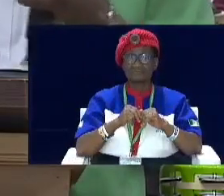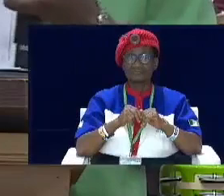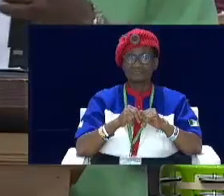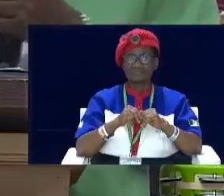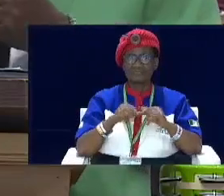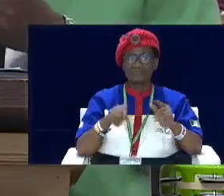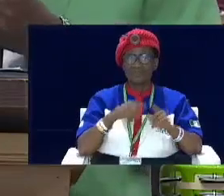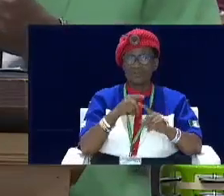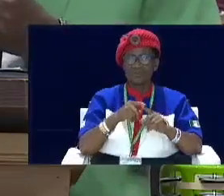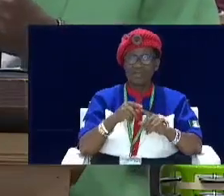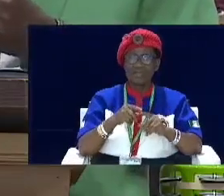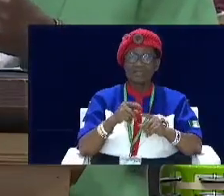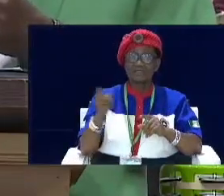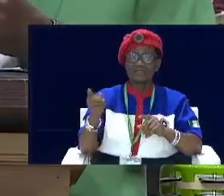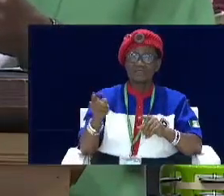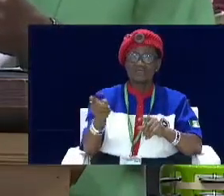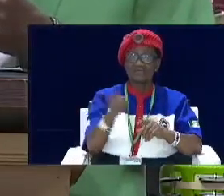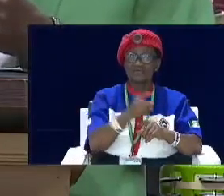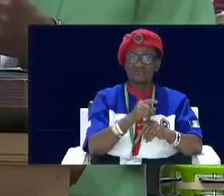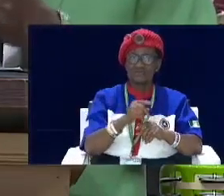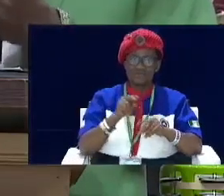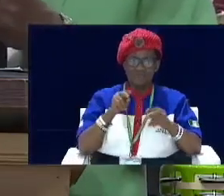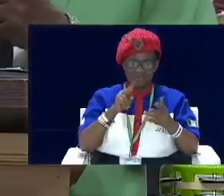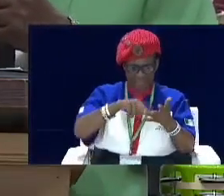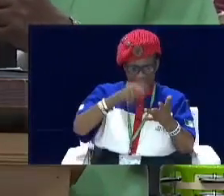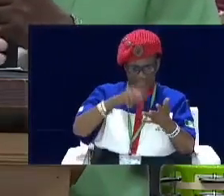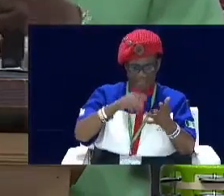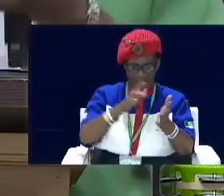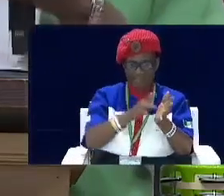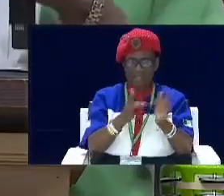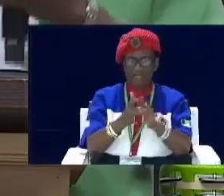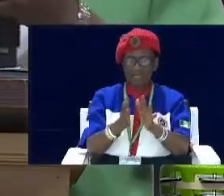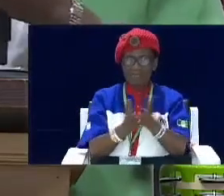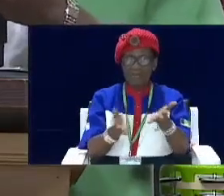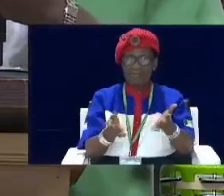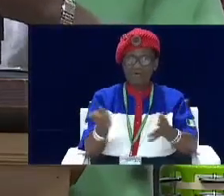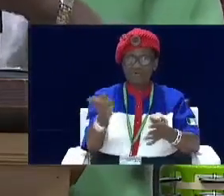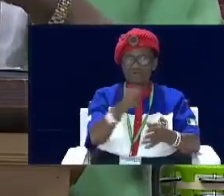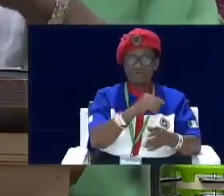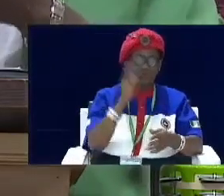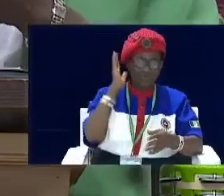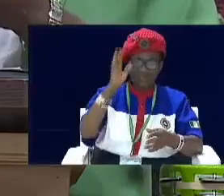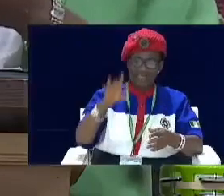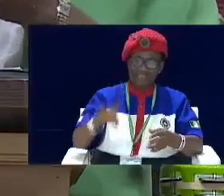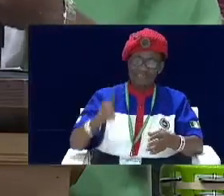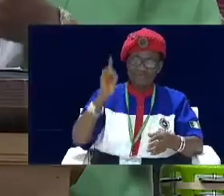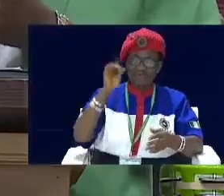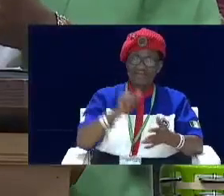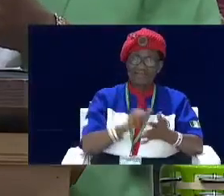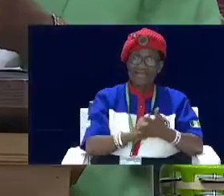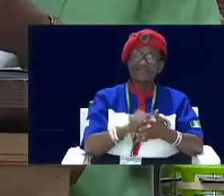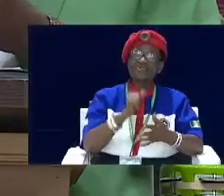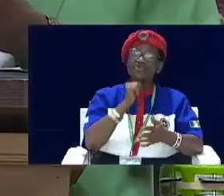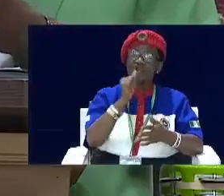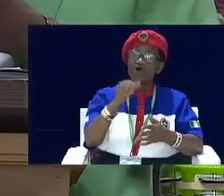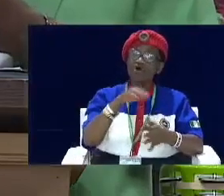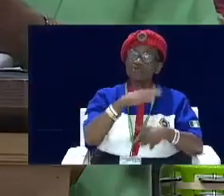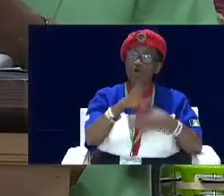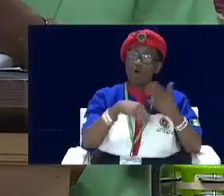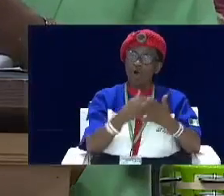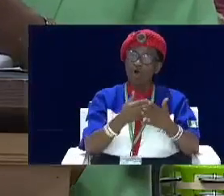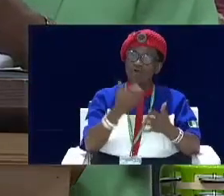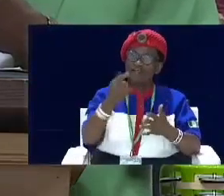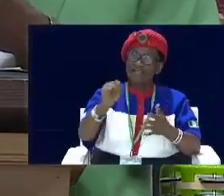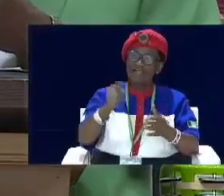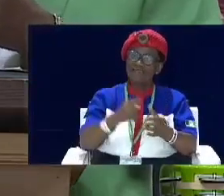the scriptures, ti e ba wo nu bibeli daada, you will discover not all the firstborn got it. Ki se gbogbo akobi omo na ri